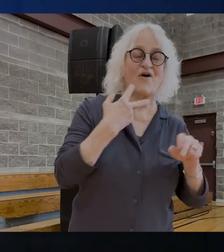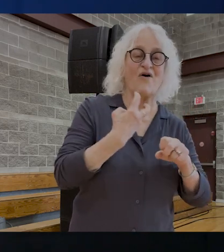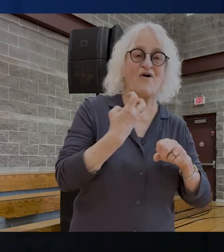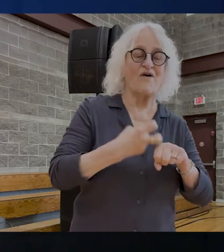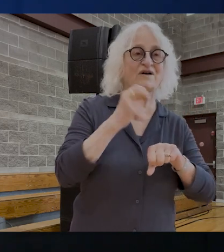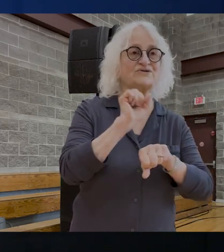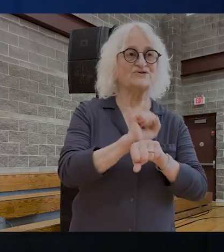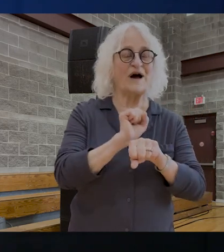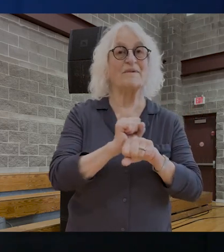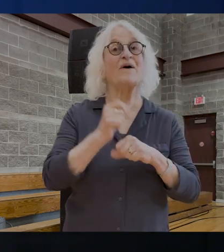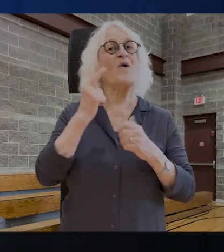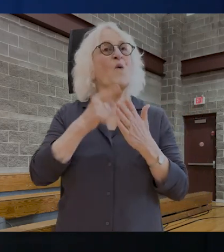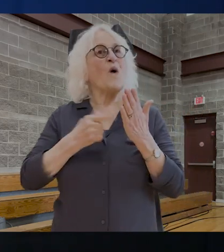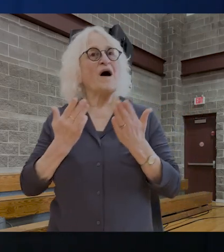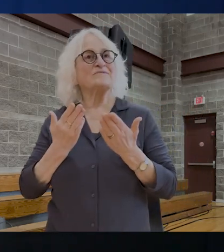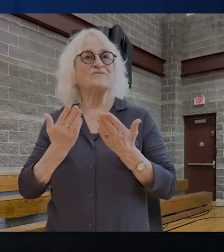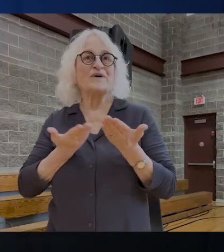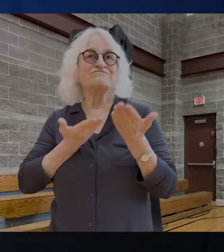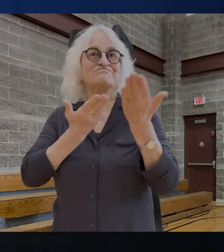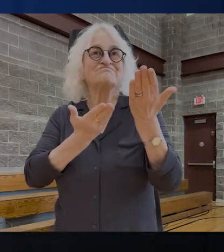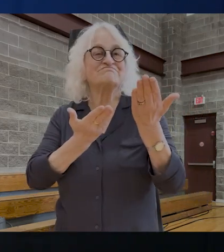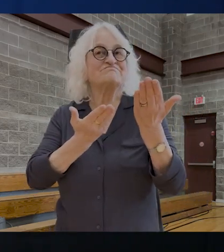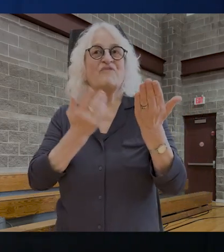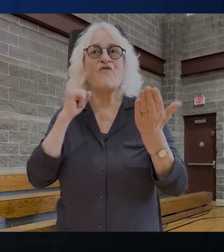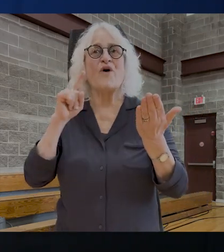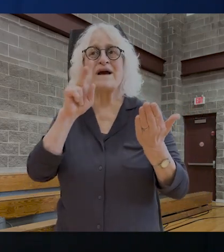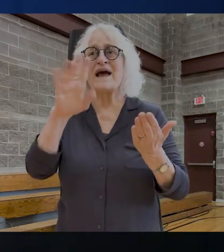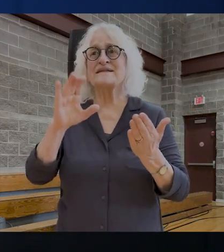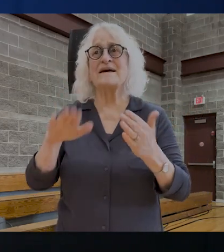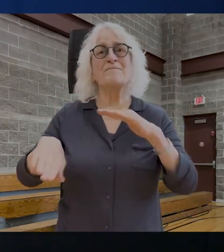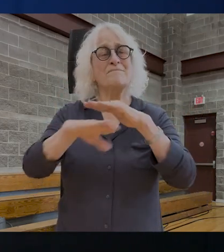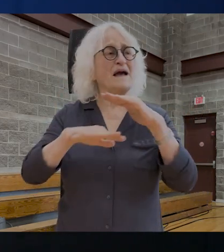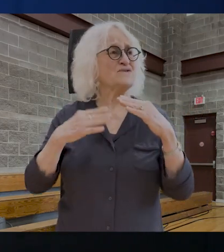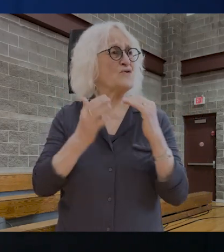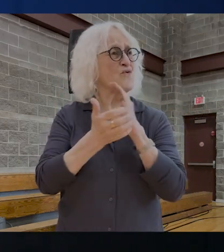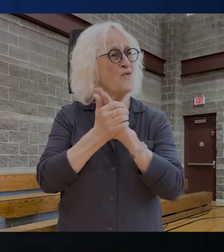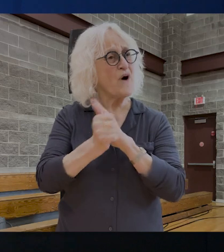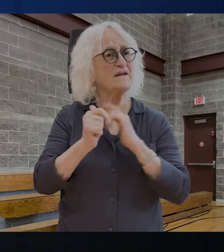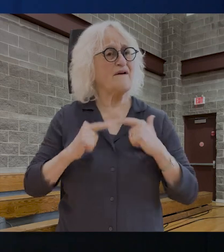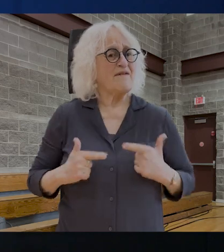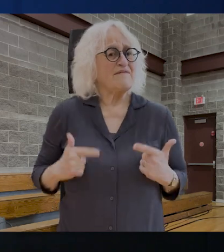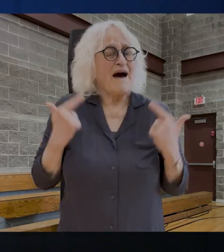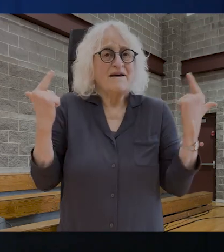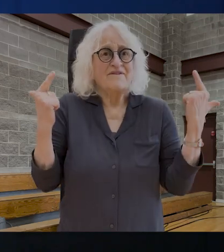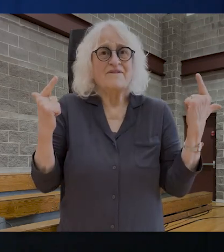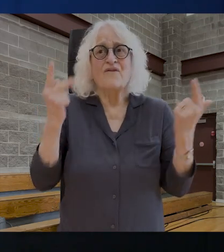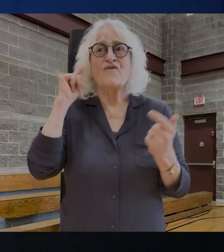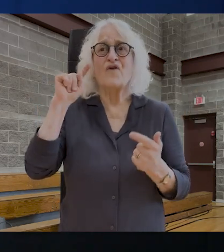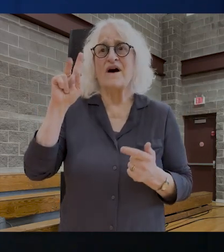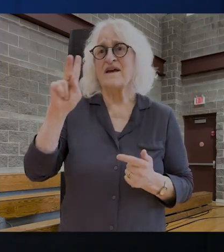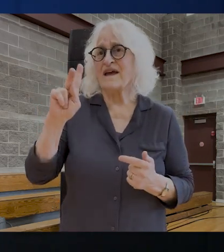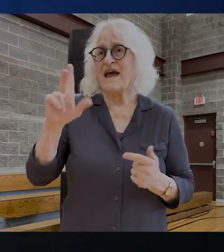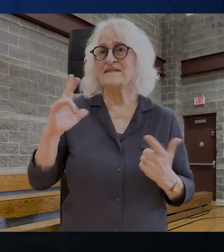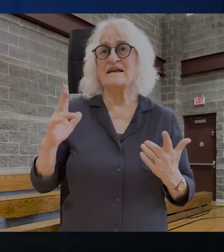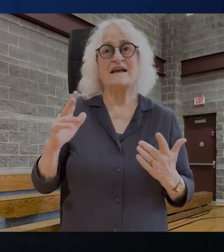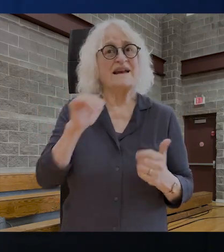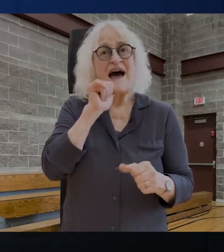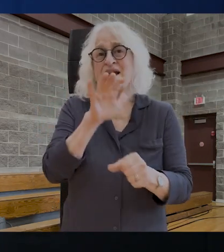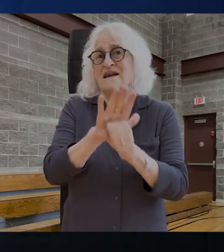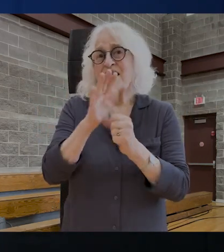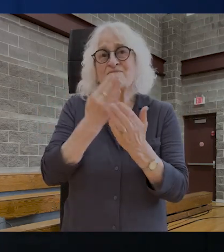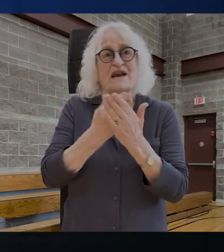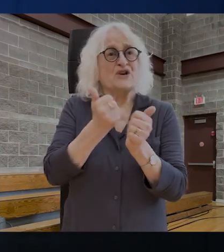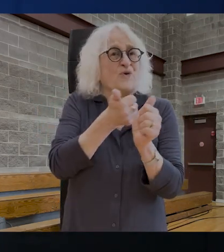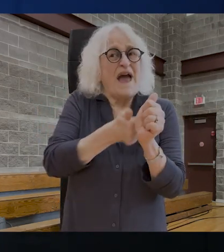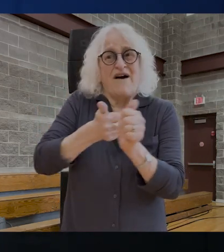we're delivering for Kansas City is basic quality of life services, and there isn't enough money to do everything.